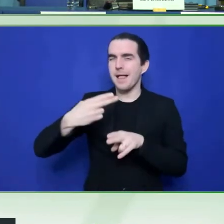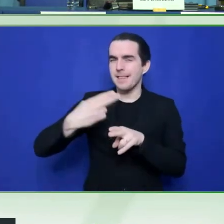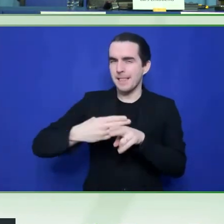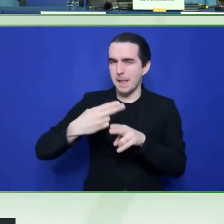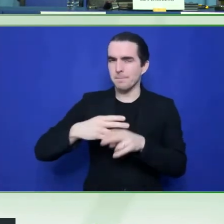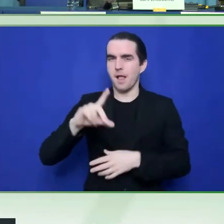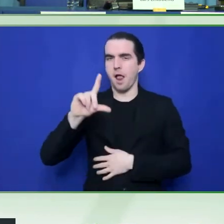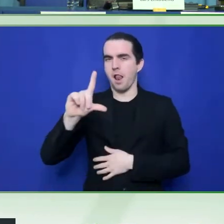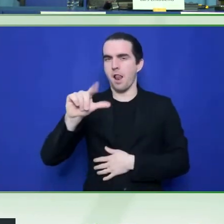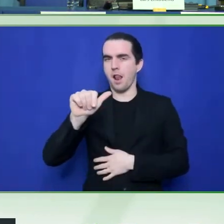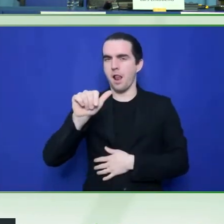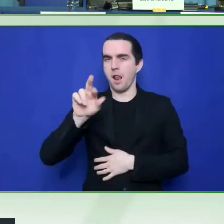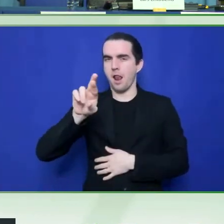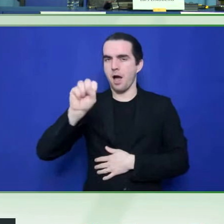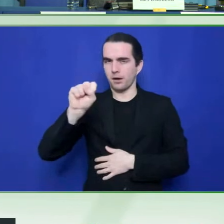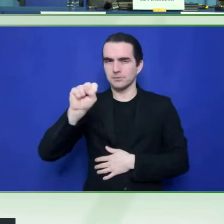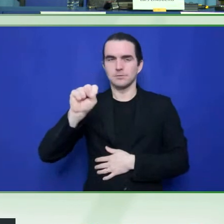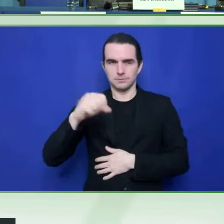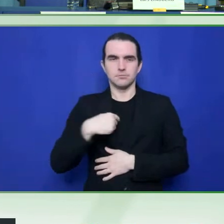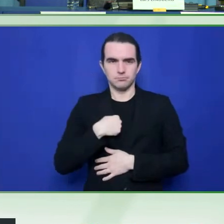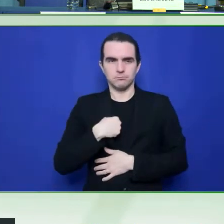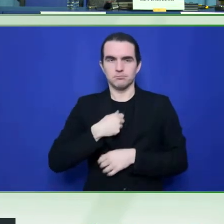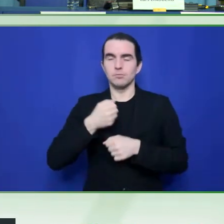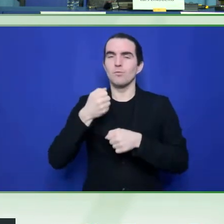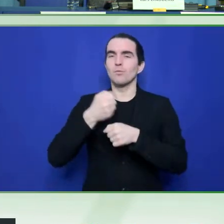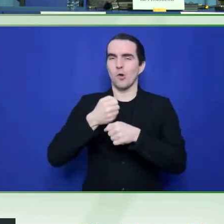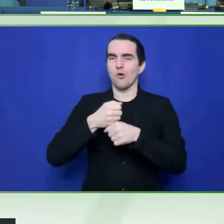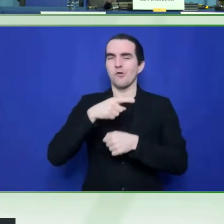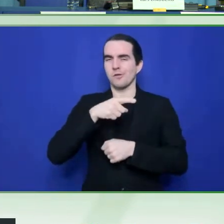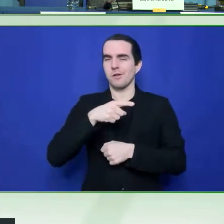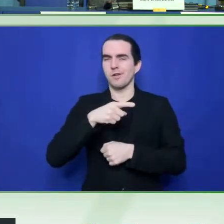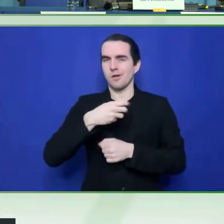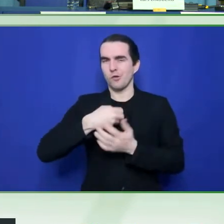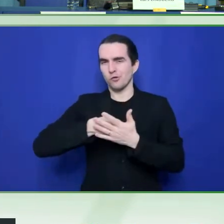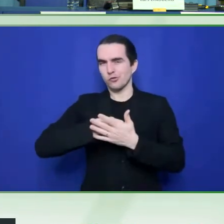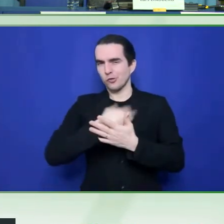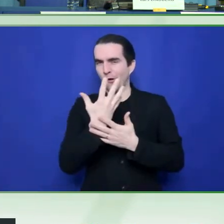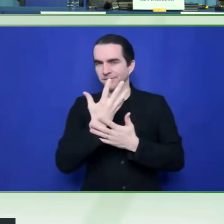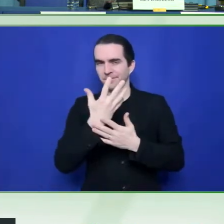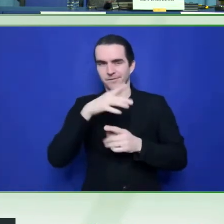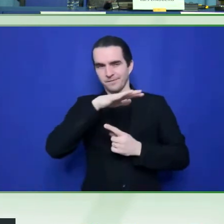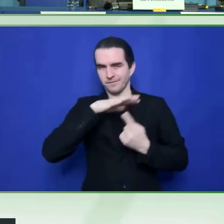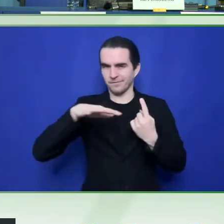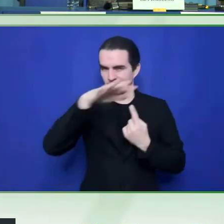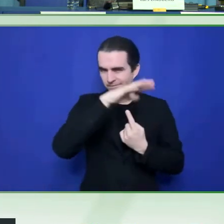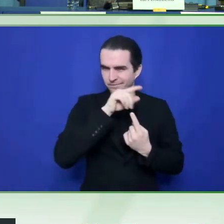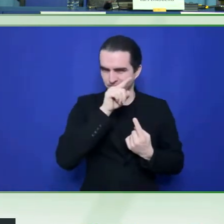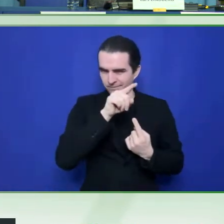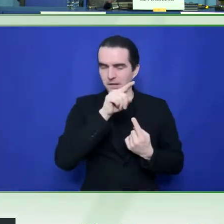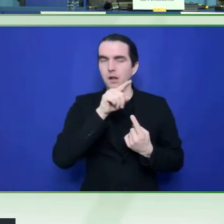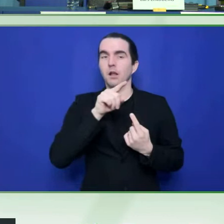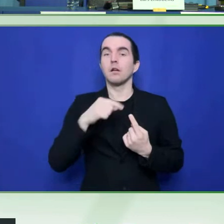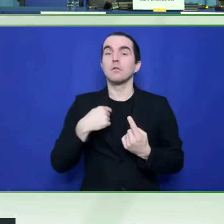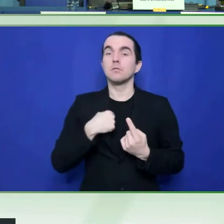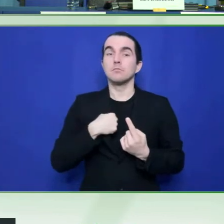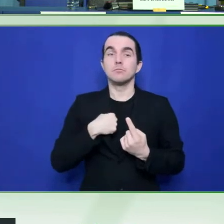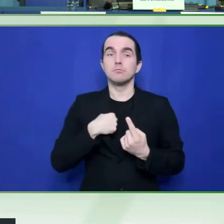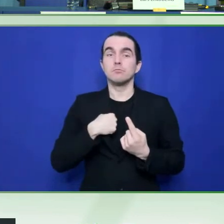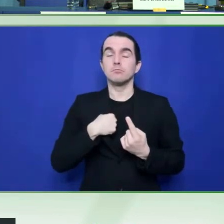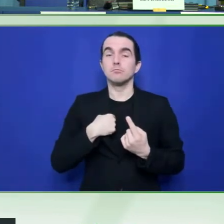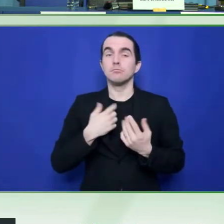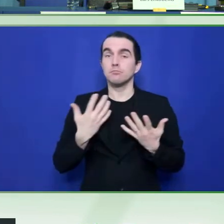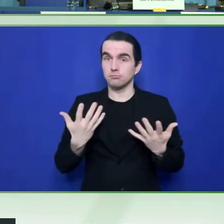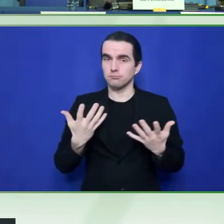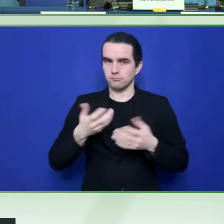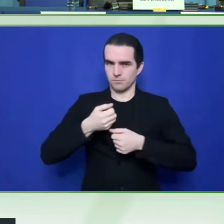to work within the Nordic Ministry of Social Affairs and Health sector. And our mission is to contribute